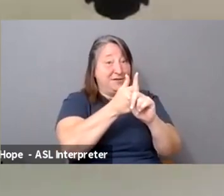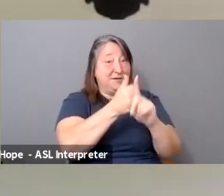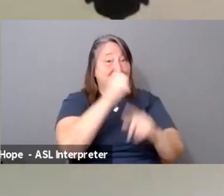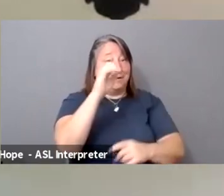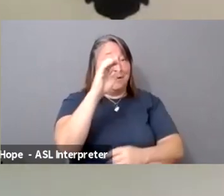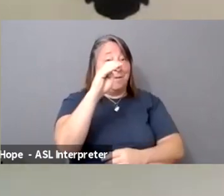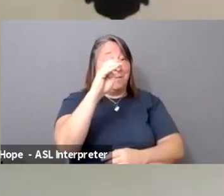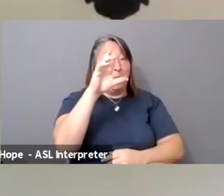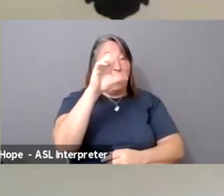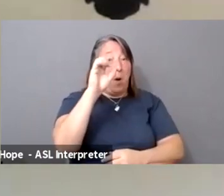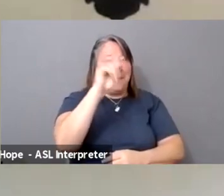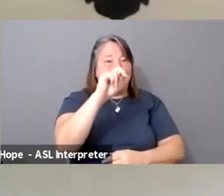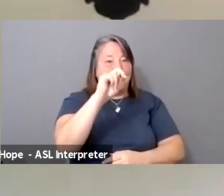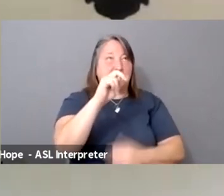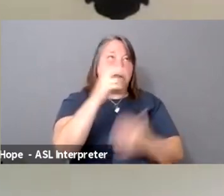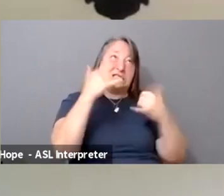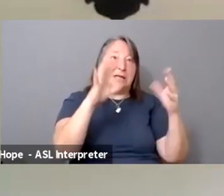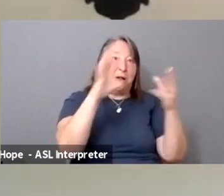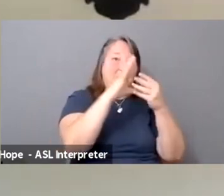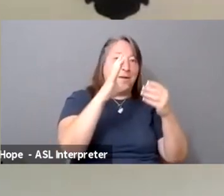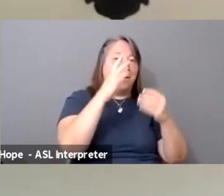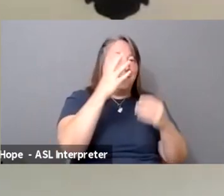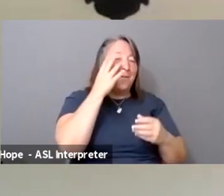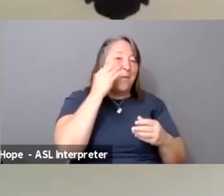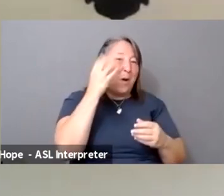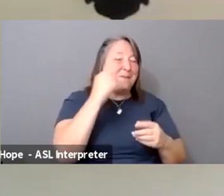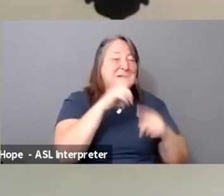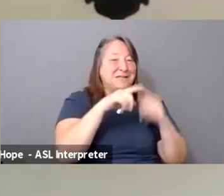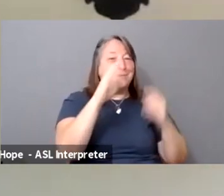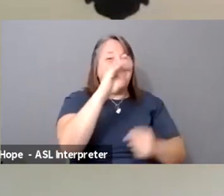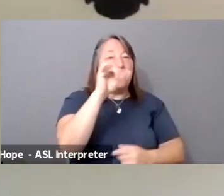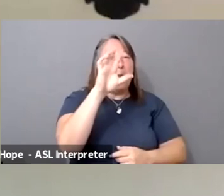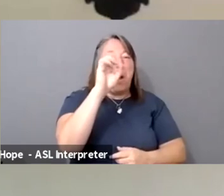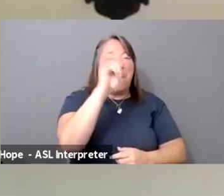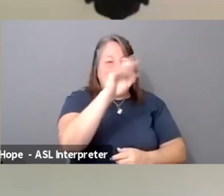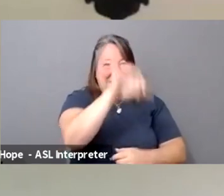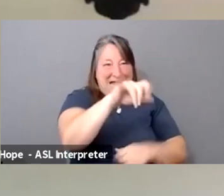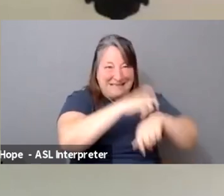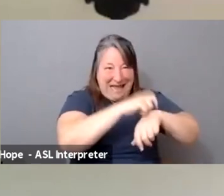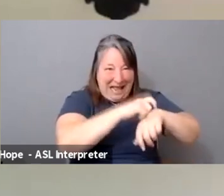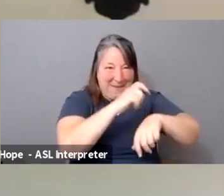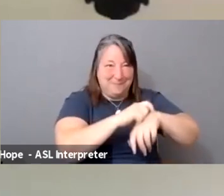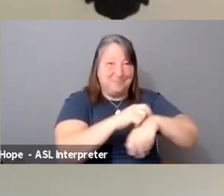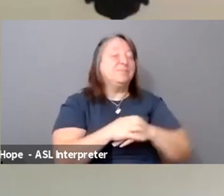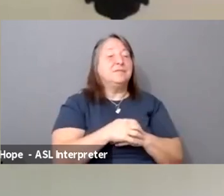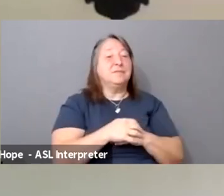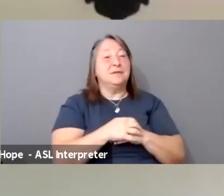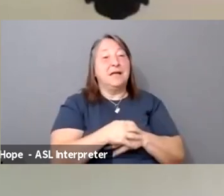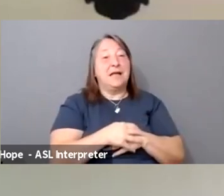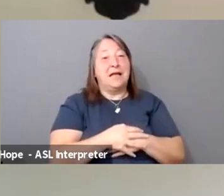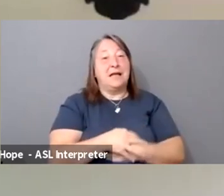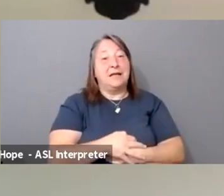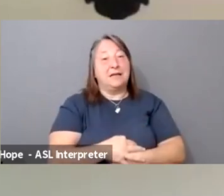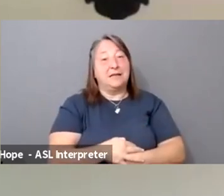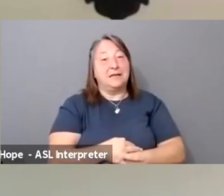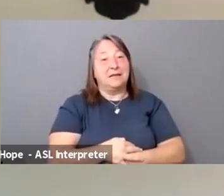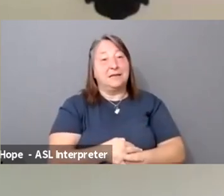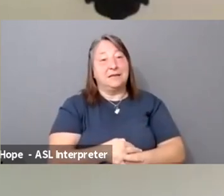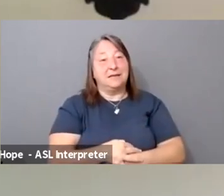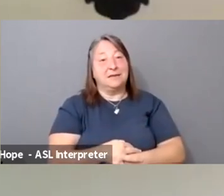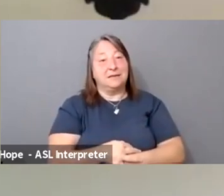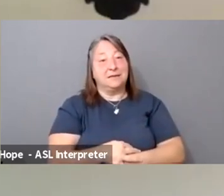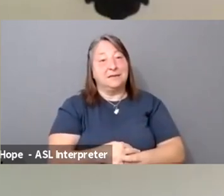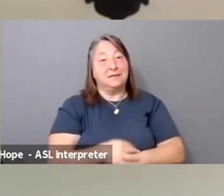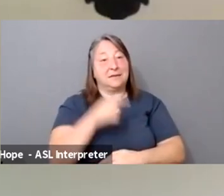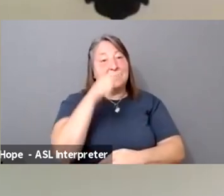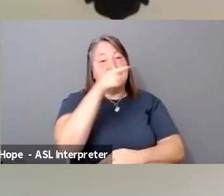she's still Mormon, but at the time she was Mormon. And she was having some, you